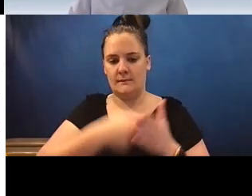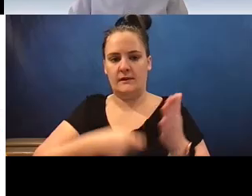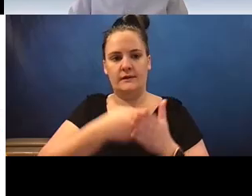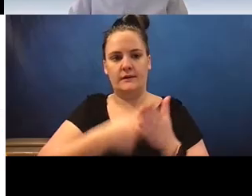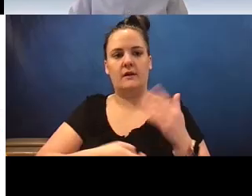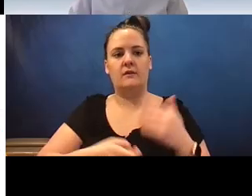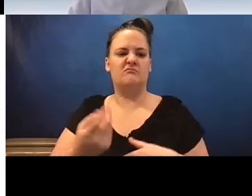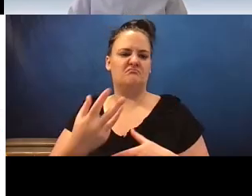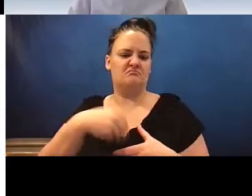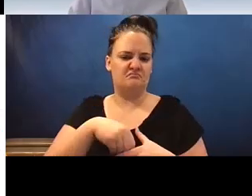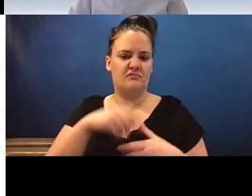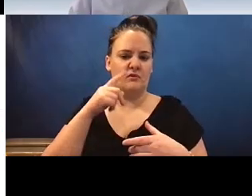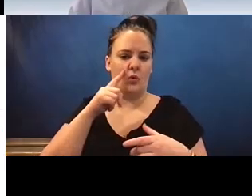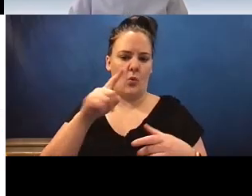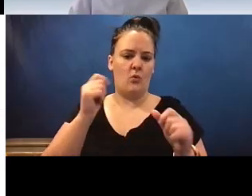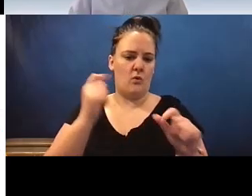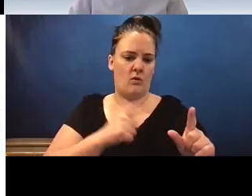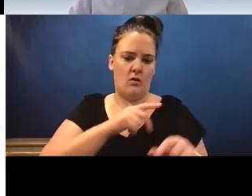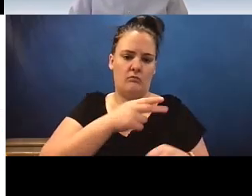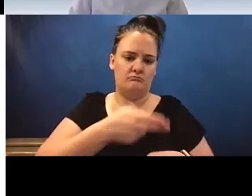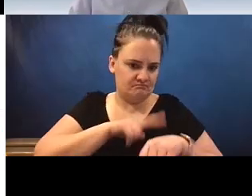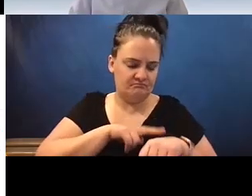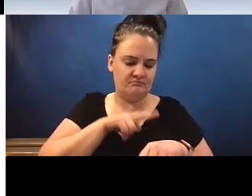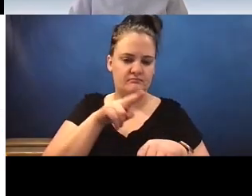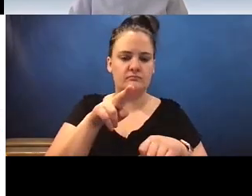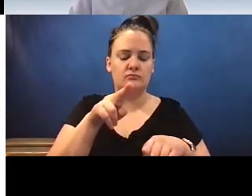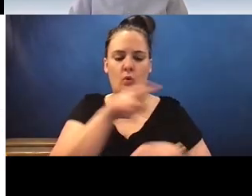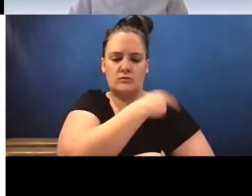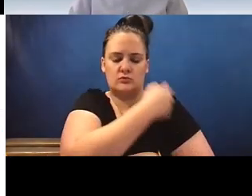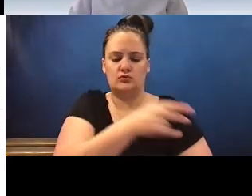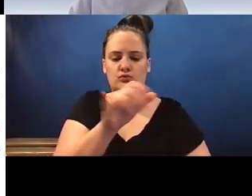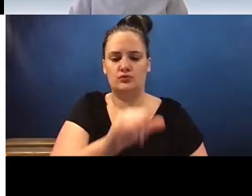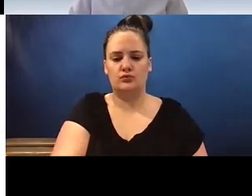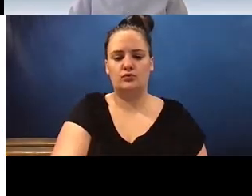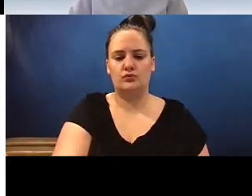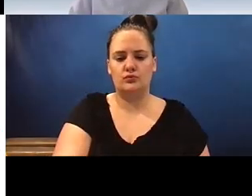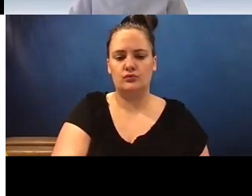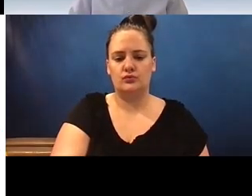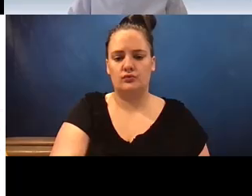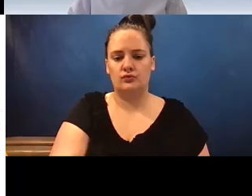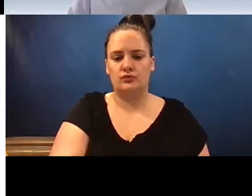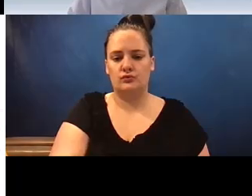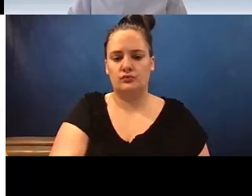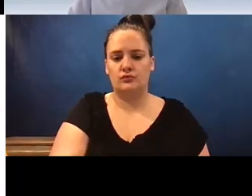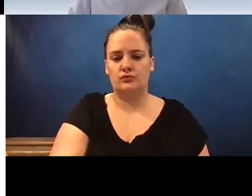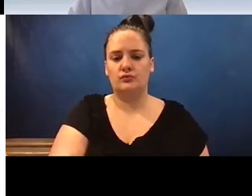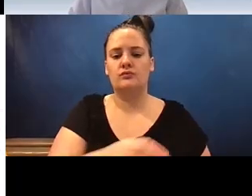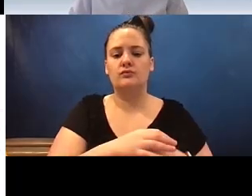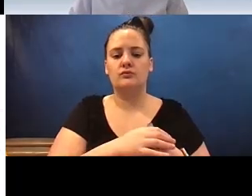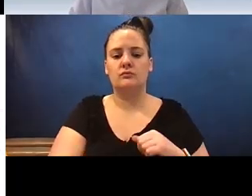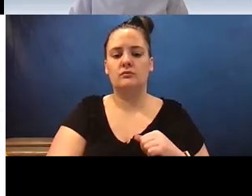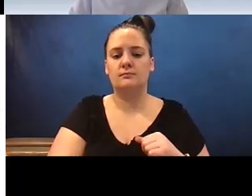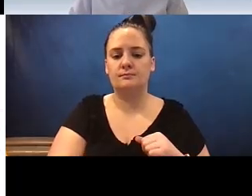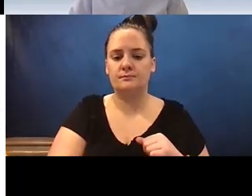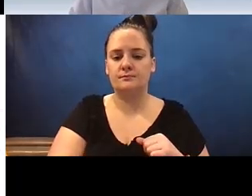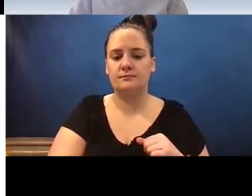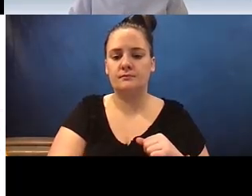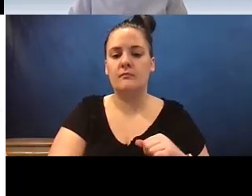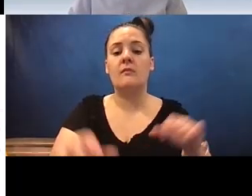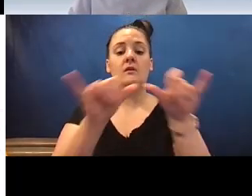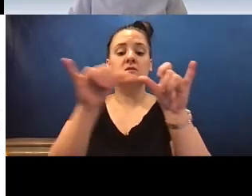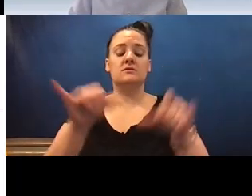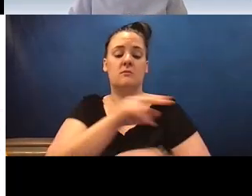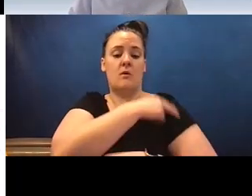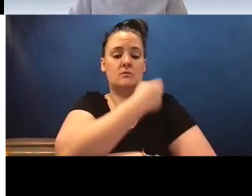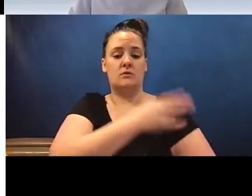systems. This includes national data for systems with providers outside of the state. System hospitals